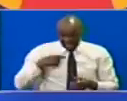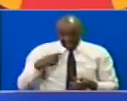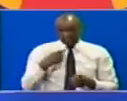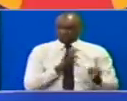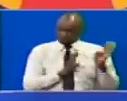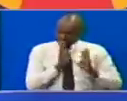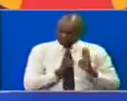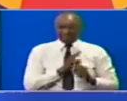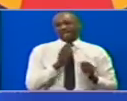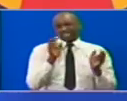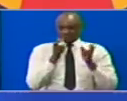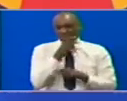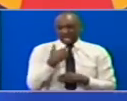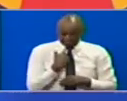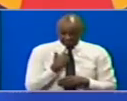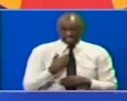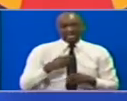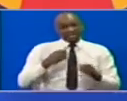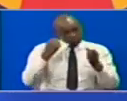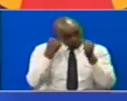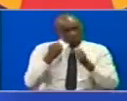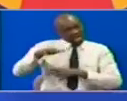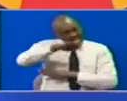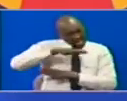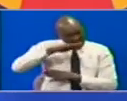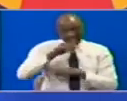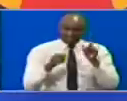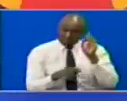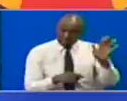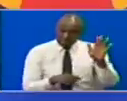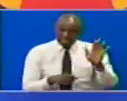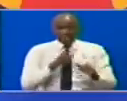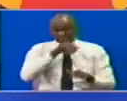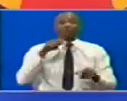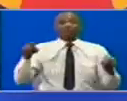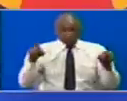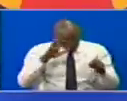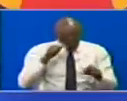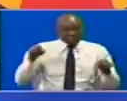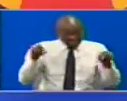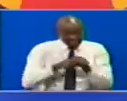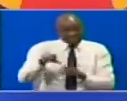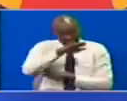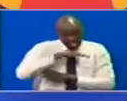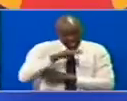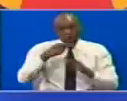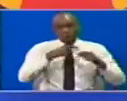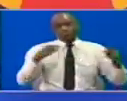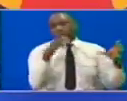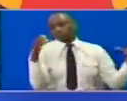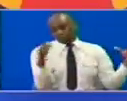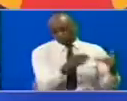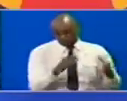credibility issues, especially in some of our strongholds, because they're seen to be coming from areas that are